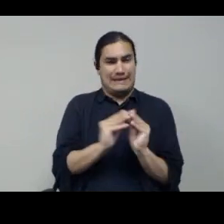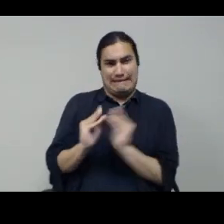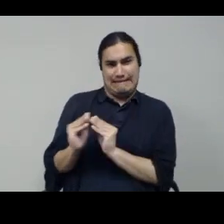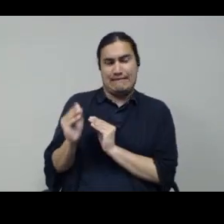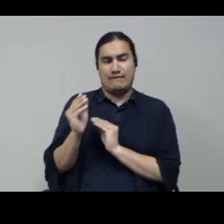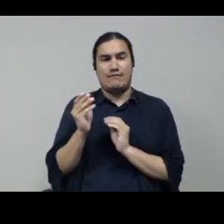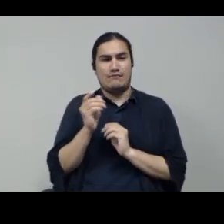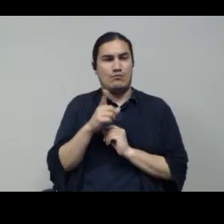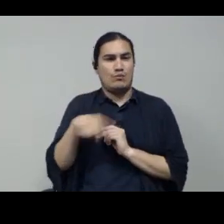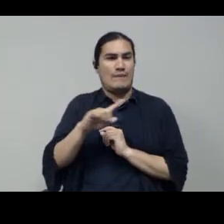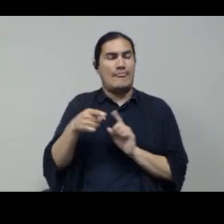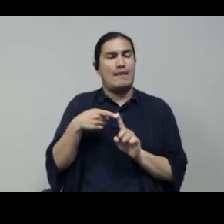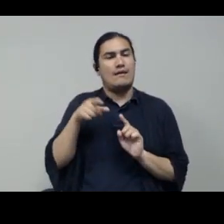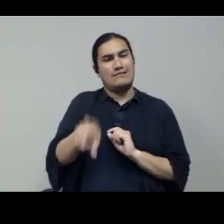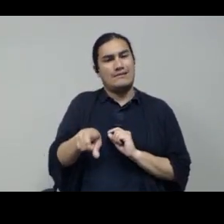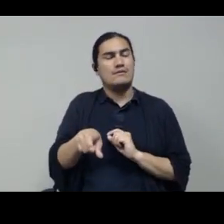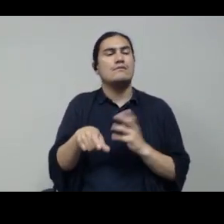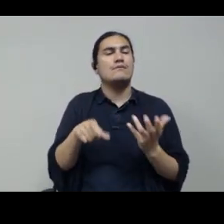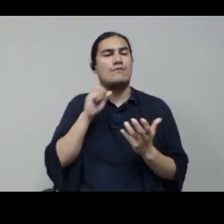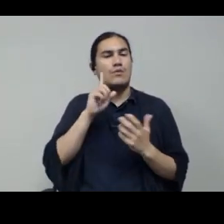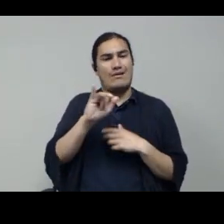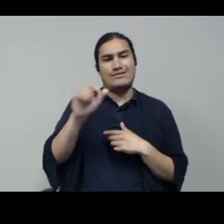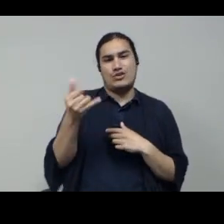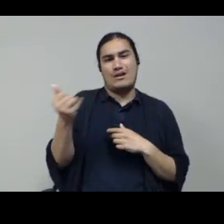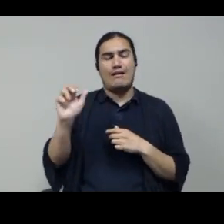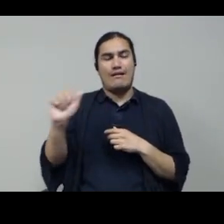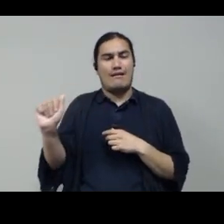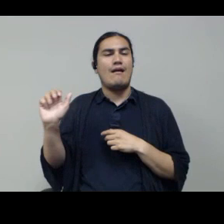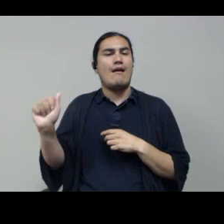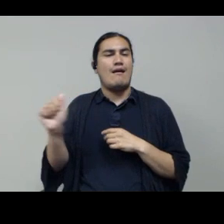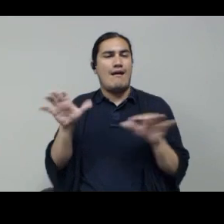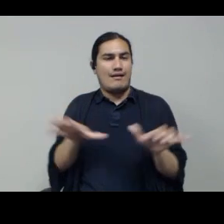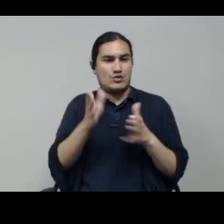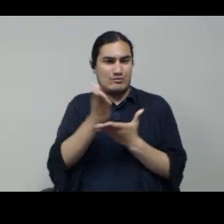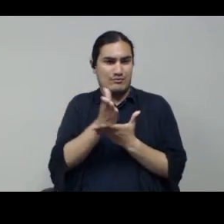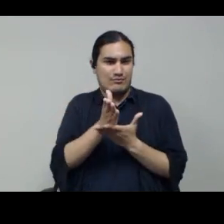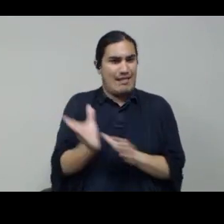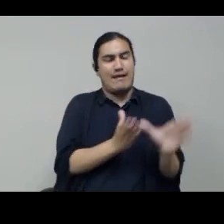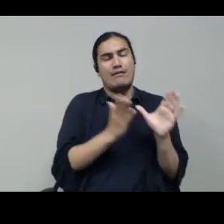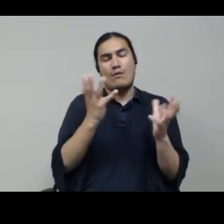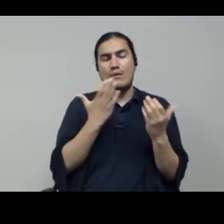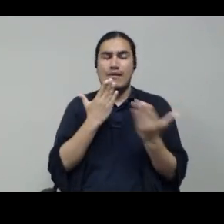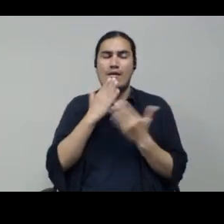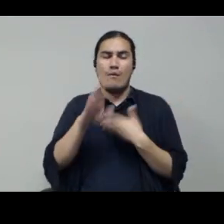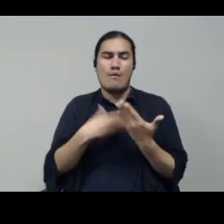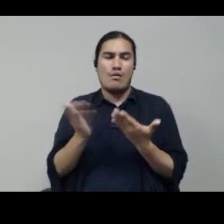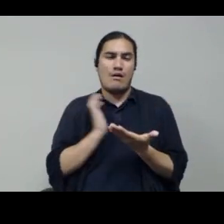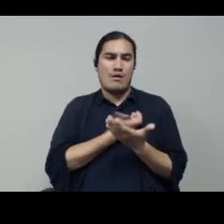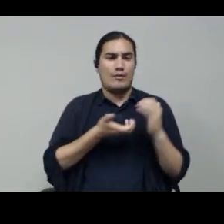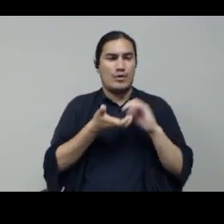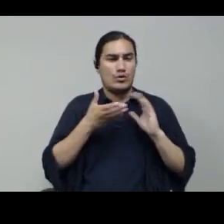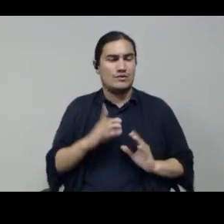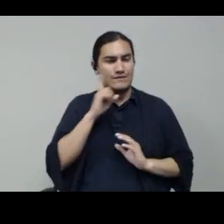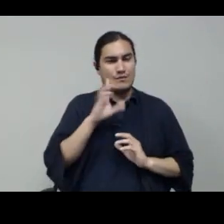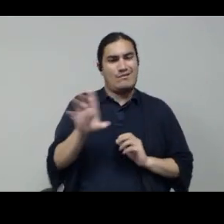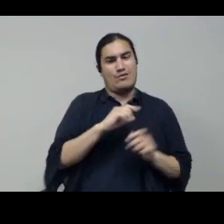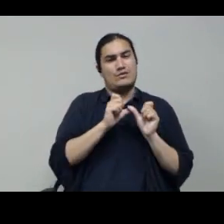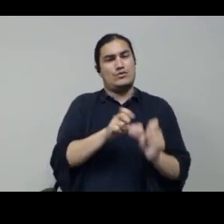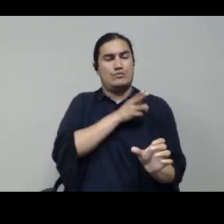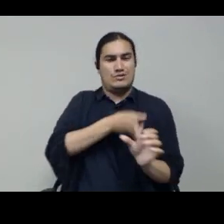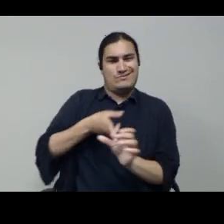develop their IIJA implementation action plan. I want to thank all of our partners statewide for their continued participation and